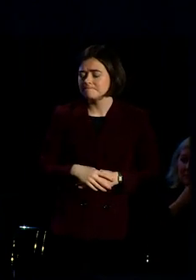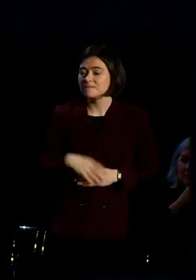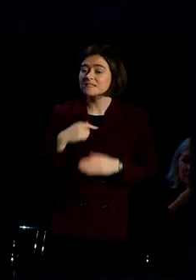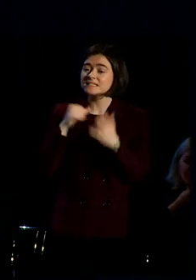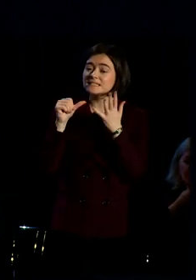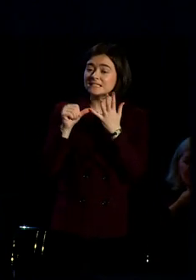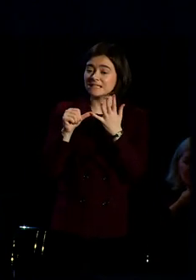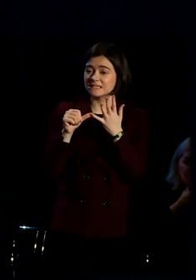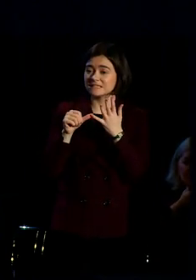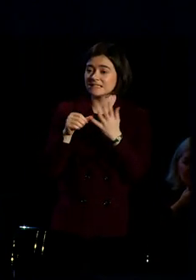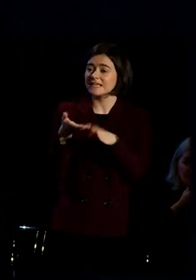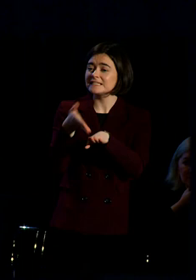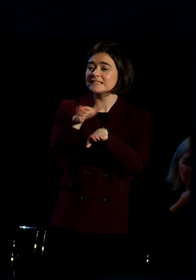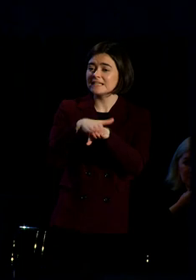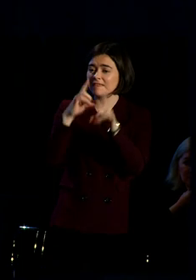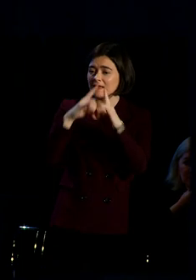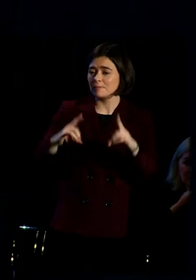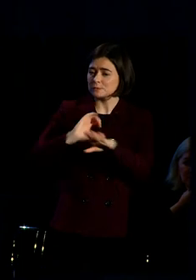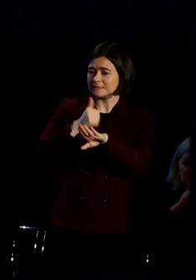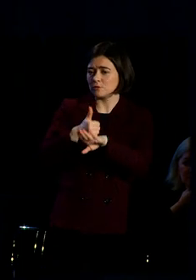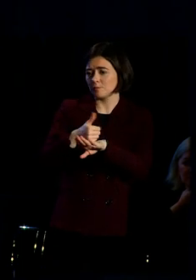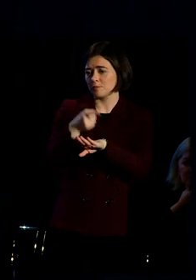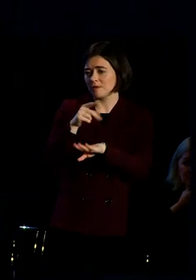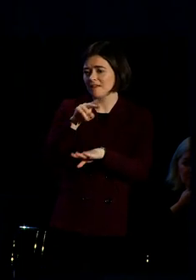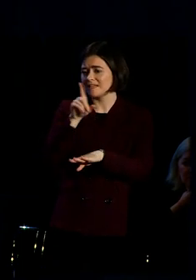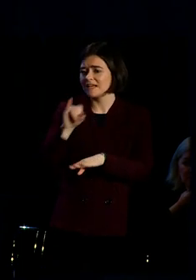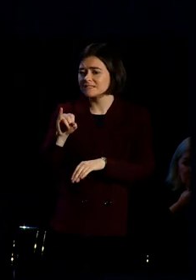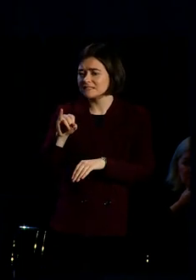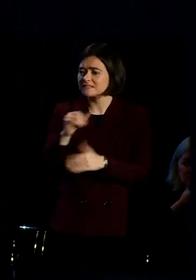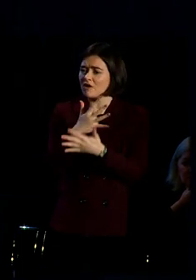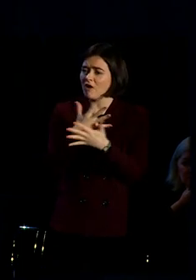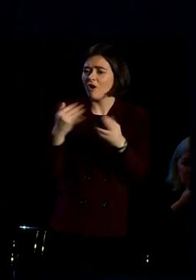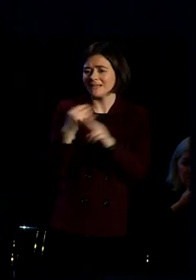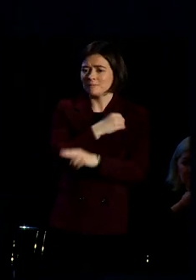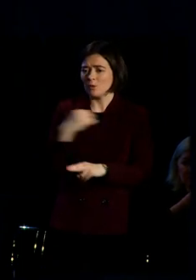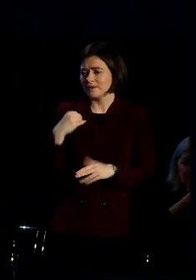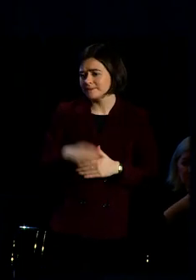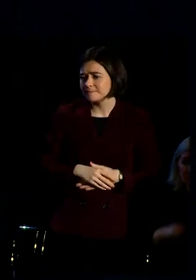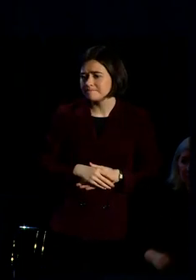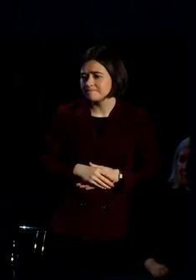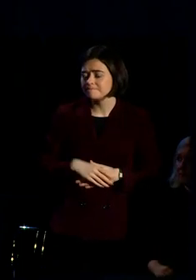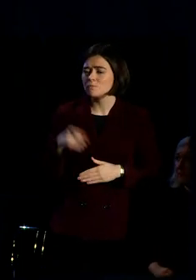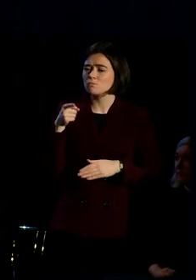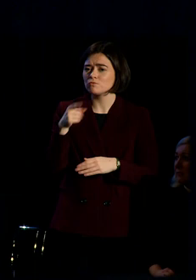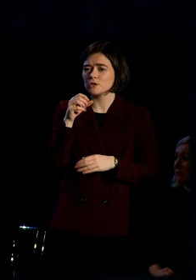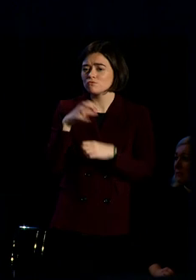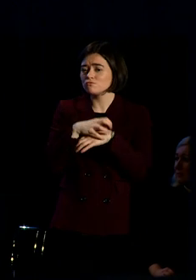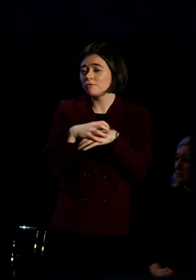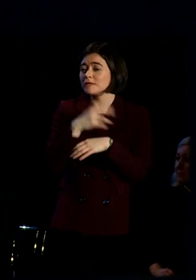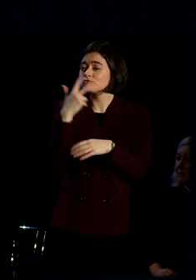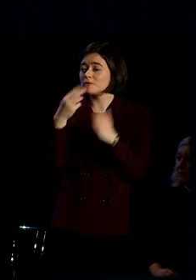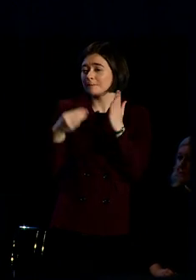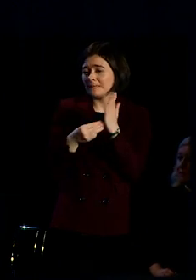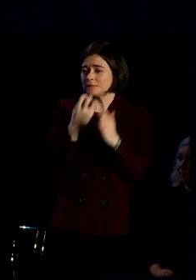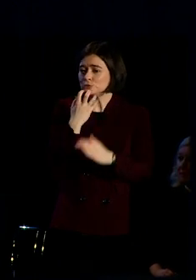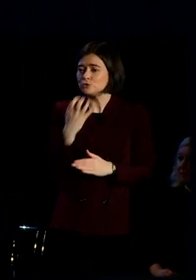6 death camps were established by the Nazis, all of them on Polish soil, where approximately 3 million